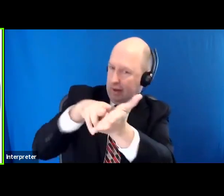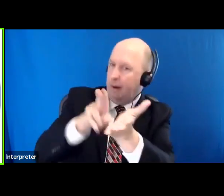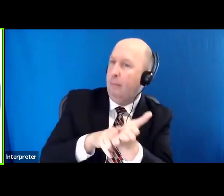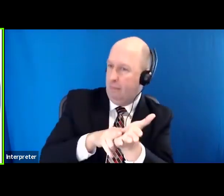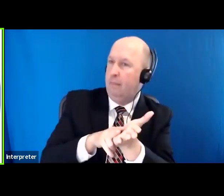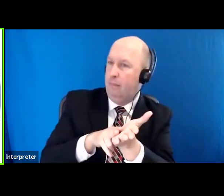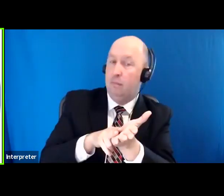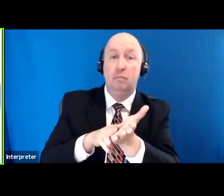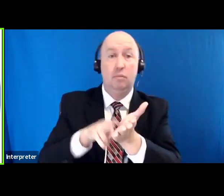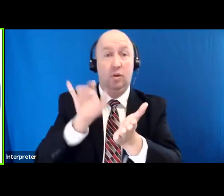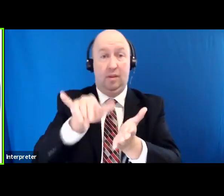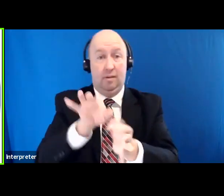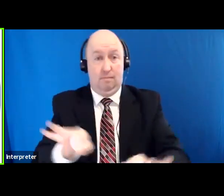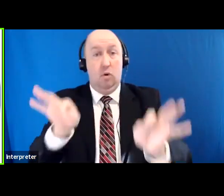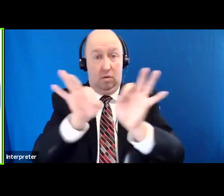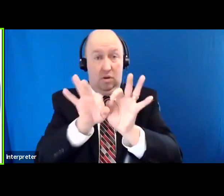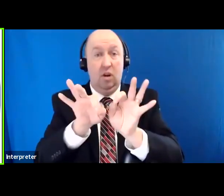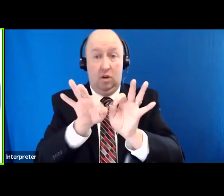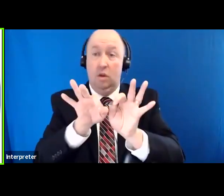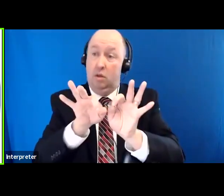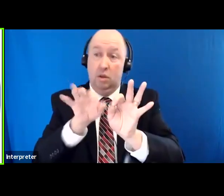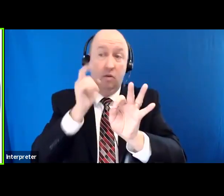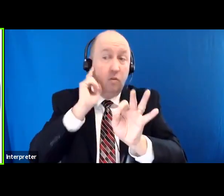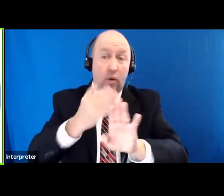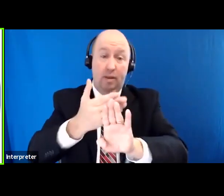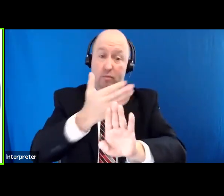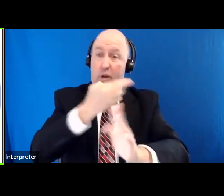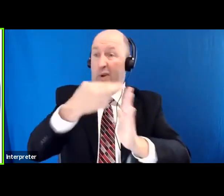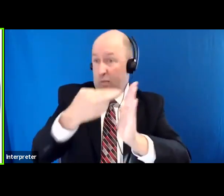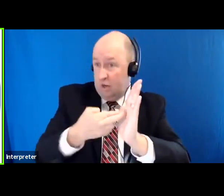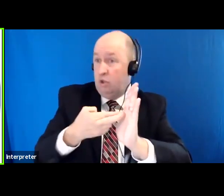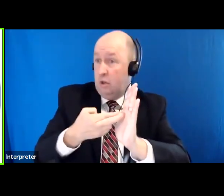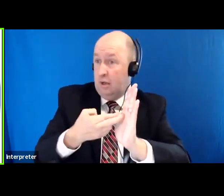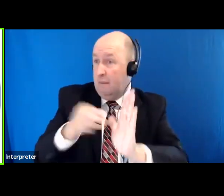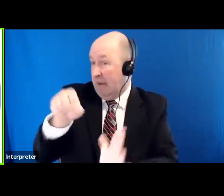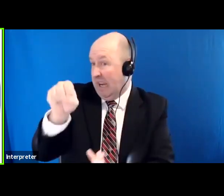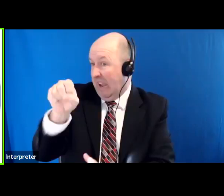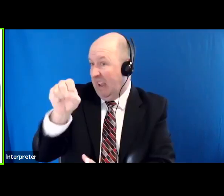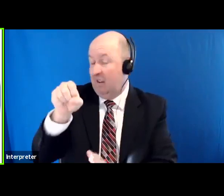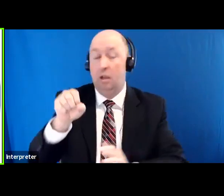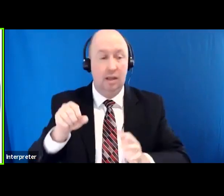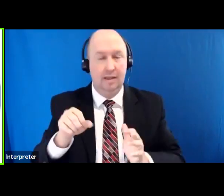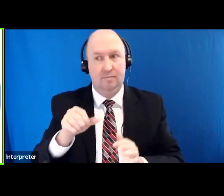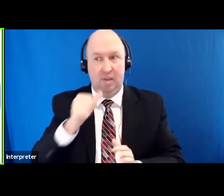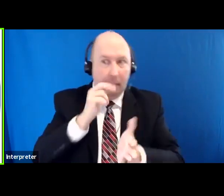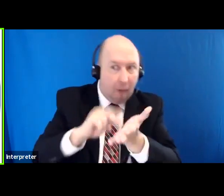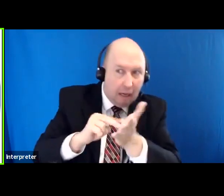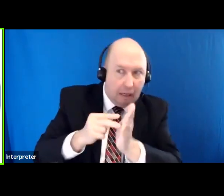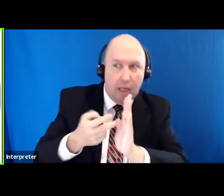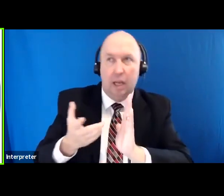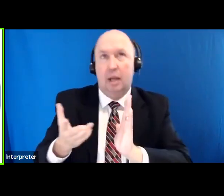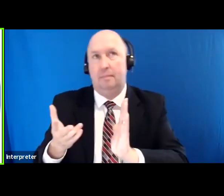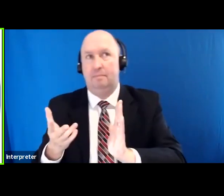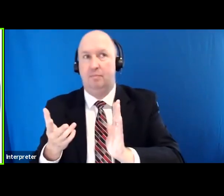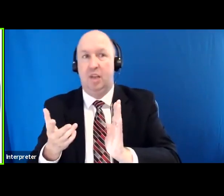that's a very important aspect of that pre-registration site. But yes, it does not